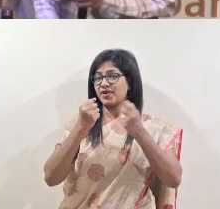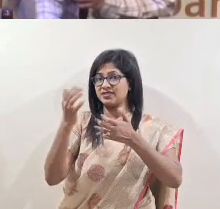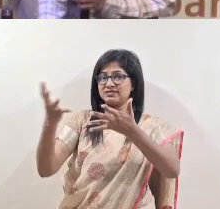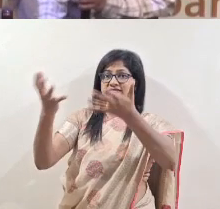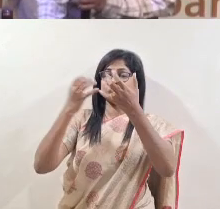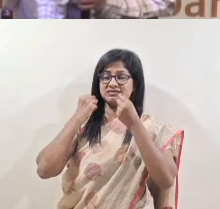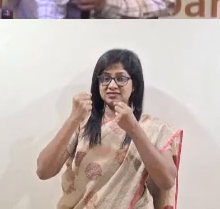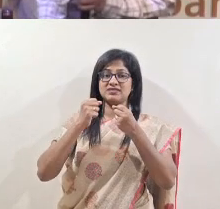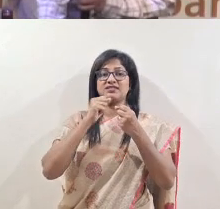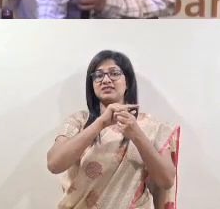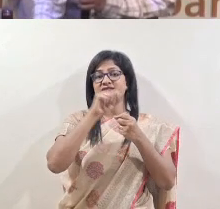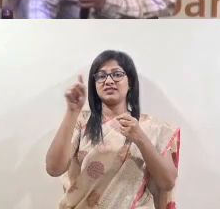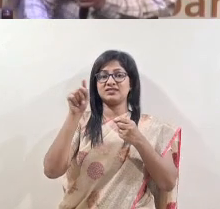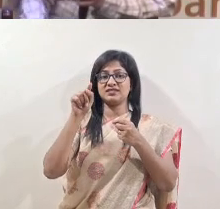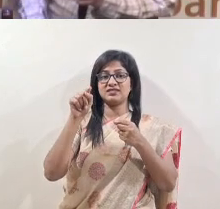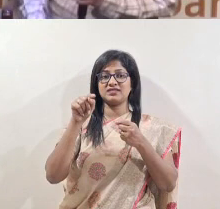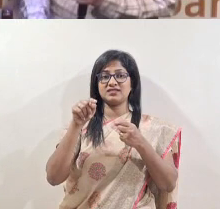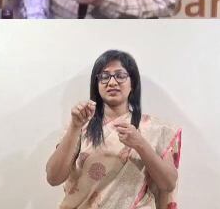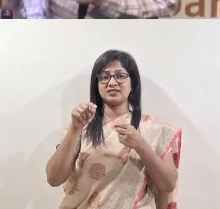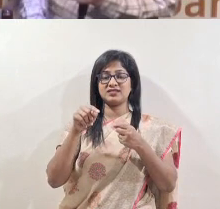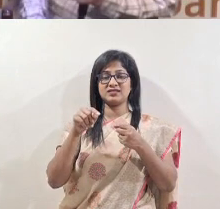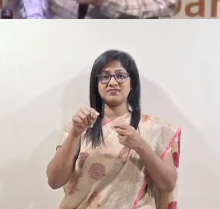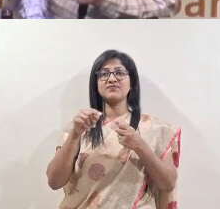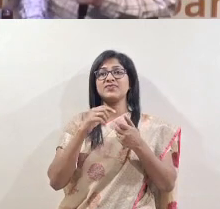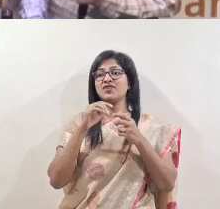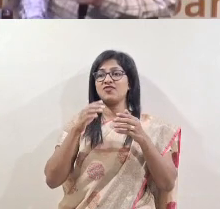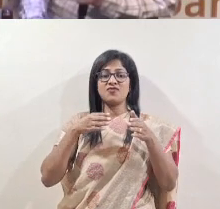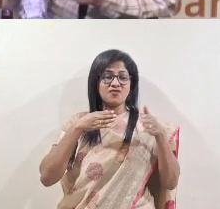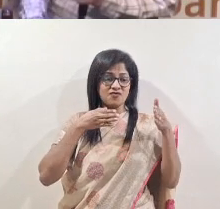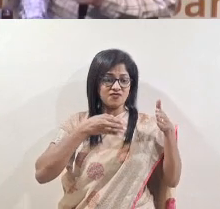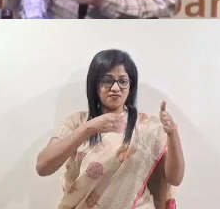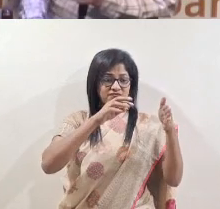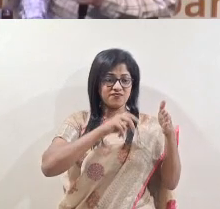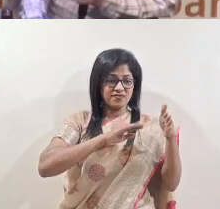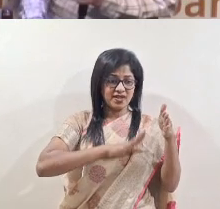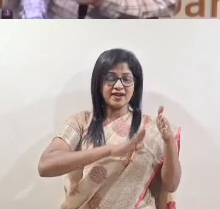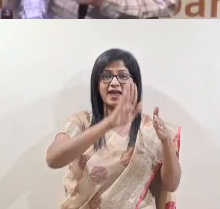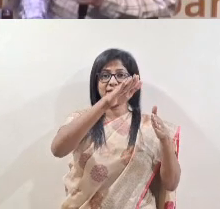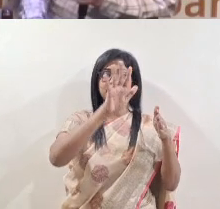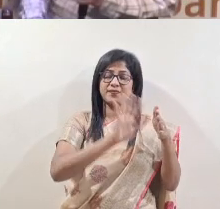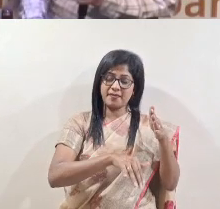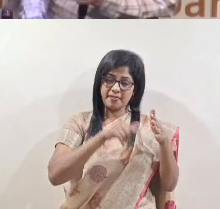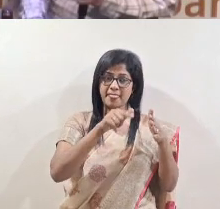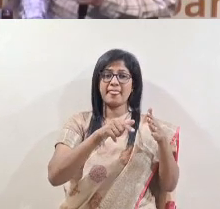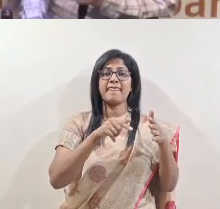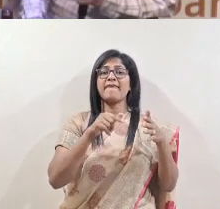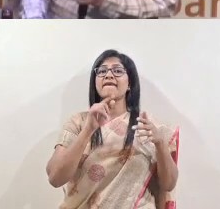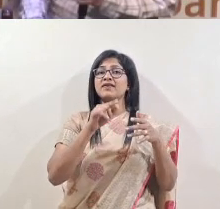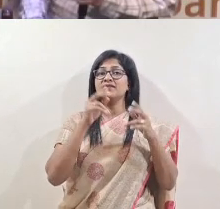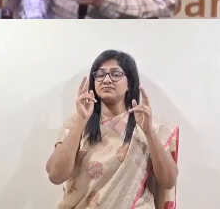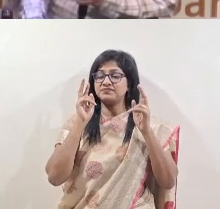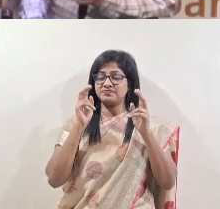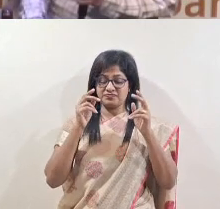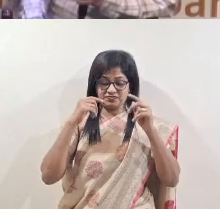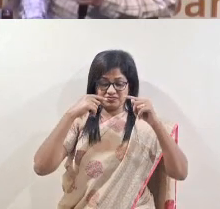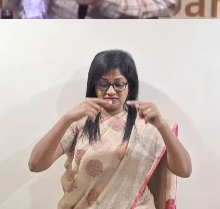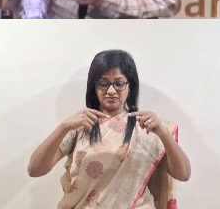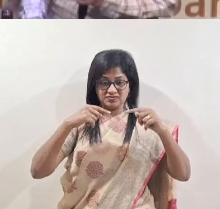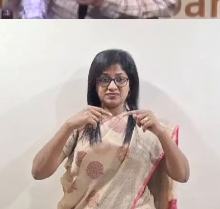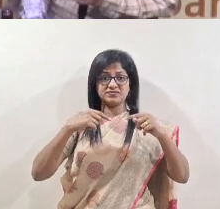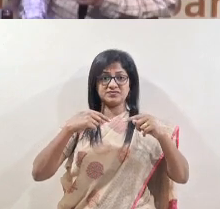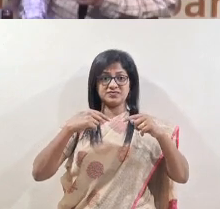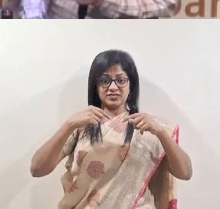able to what we call that, on footpaths we provide those ramps. A normal person in a wheelchair is not able to